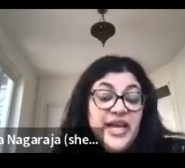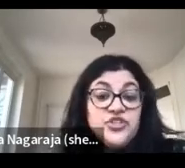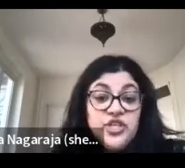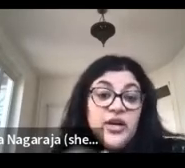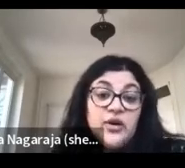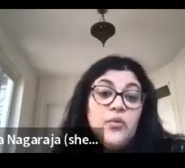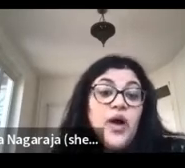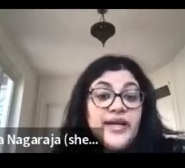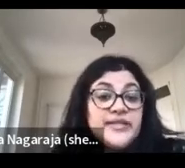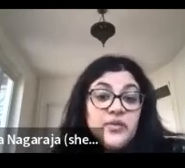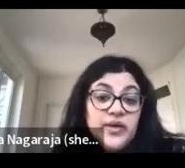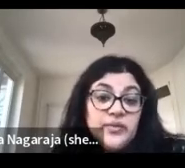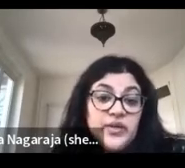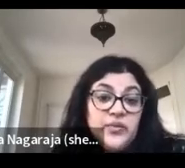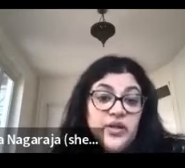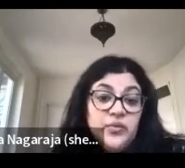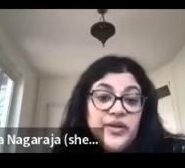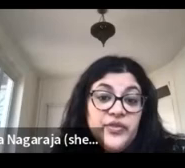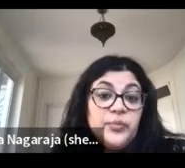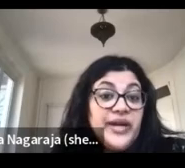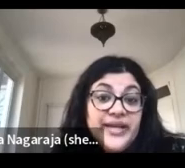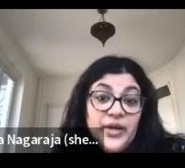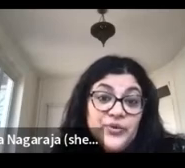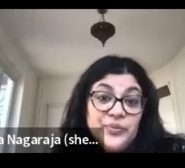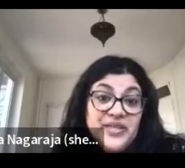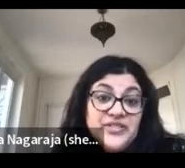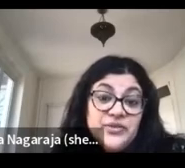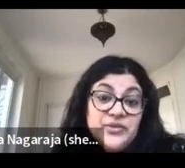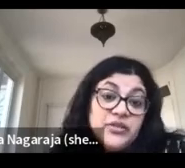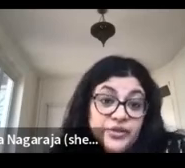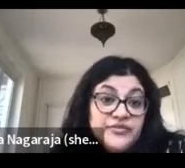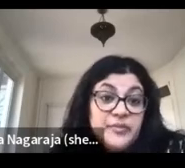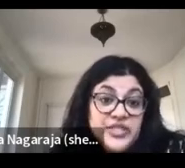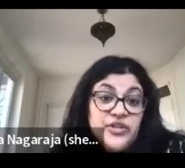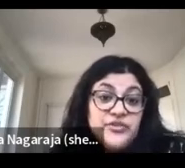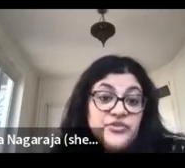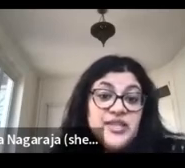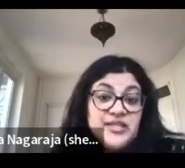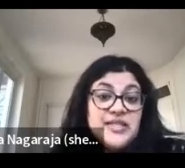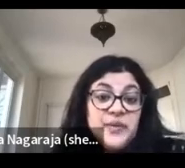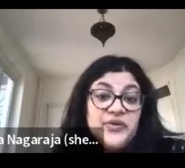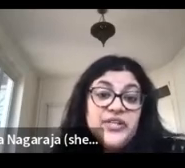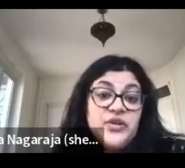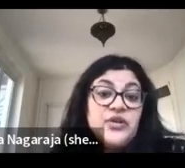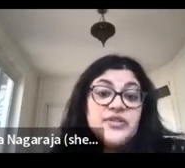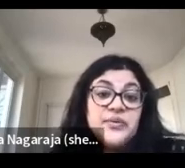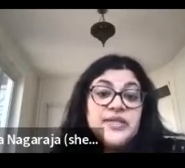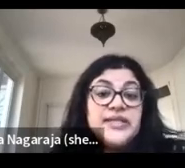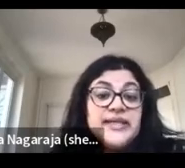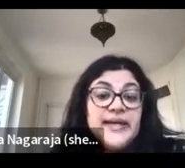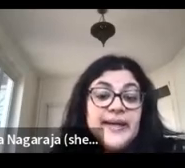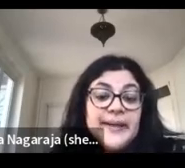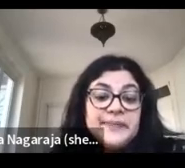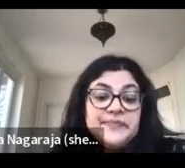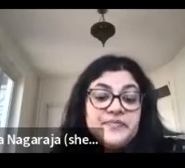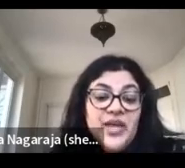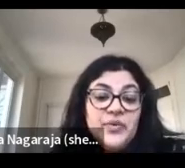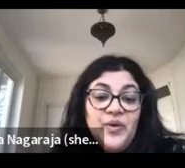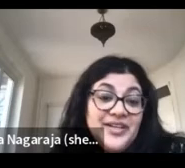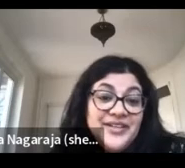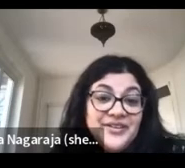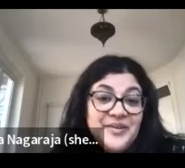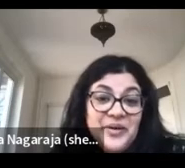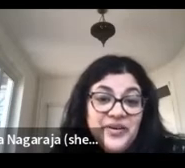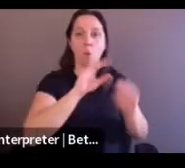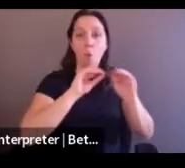experience and share why it's going really well with your breakout room, because you can all learn from each other during this experience also. And